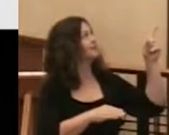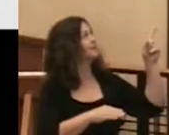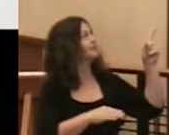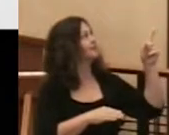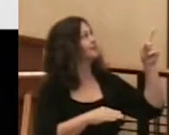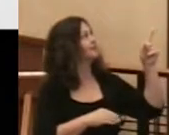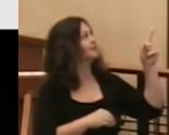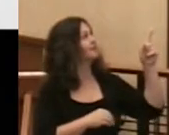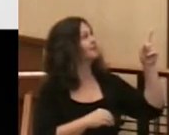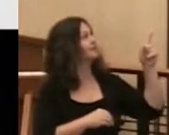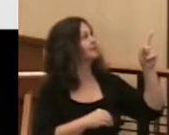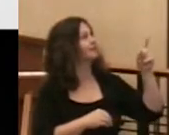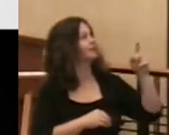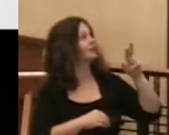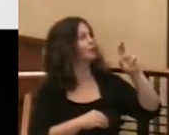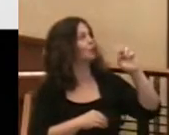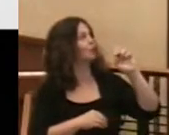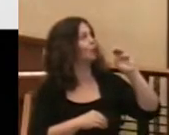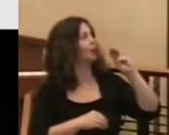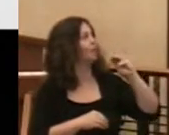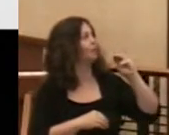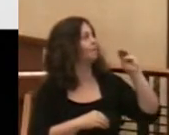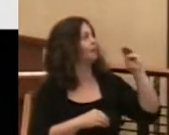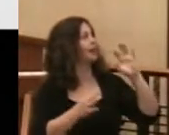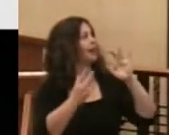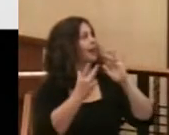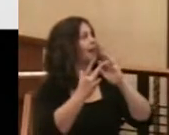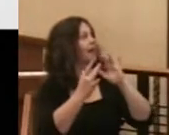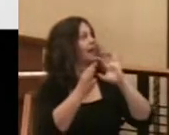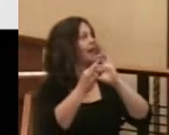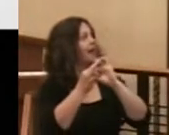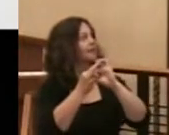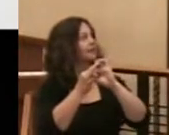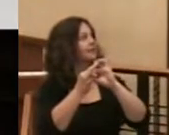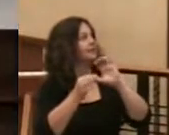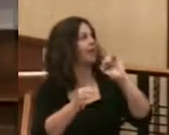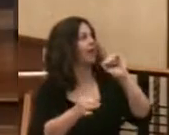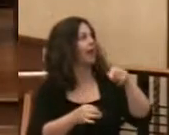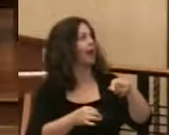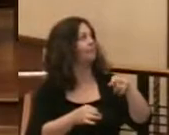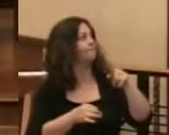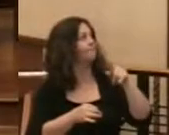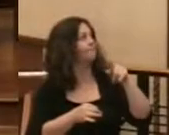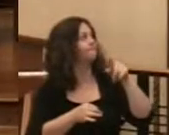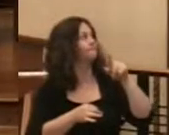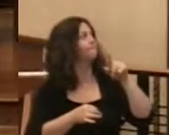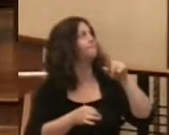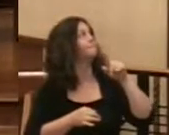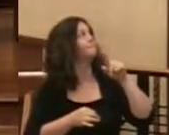R-E-A-L-M, Connect app, which is the app used for Bethel Connect communication.